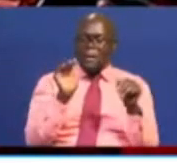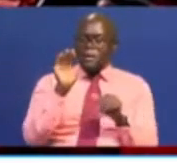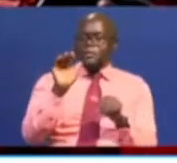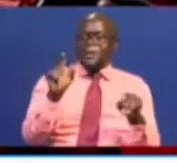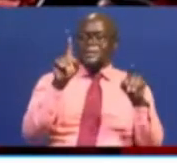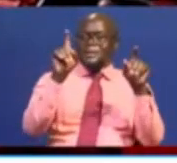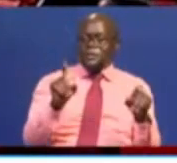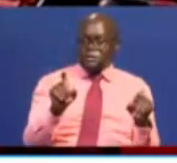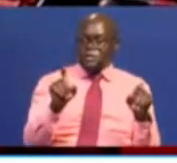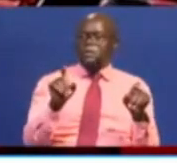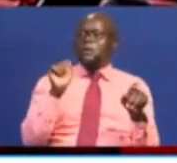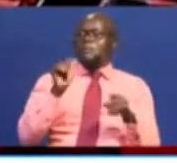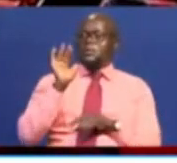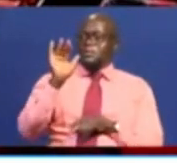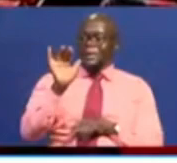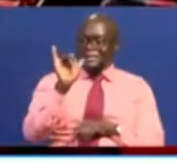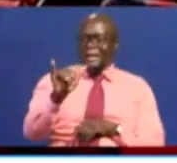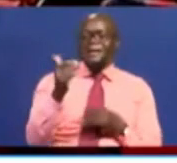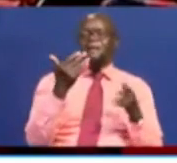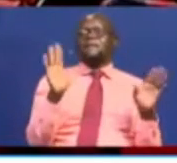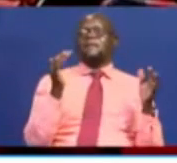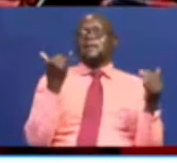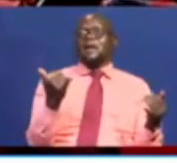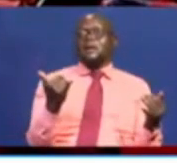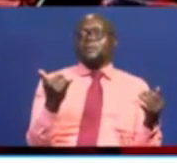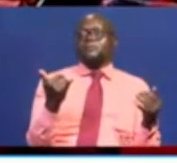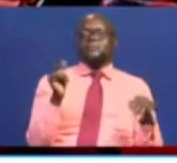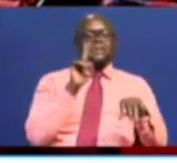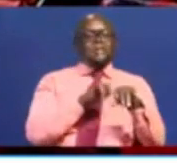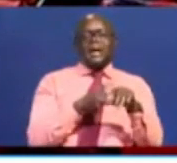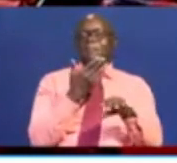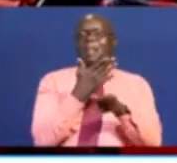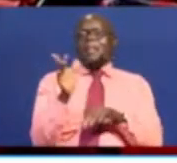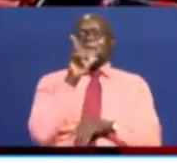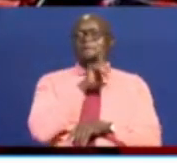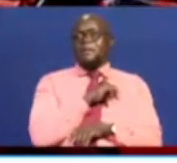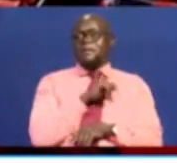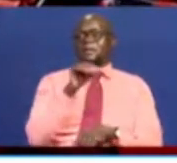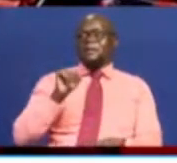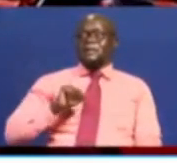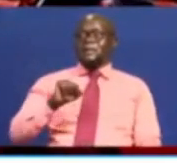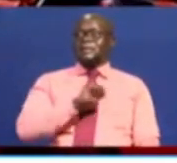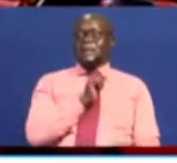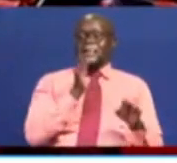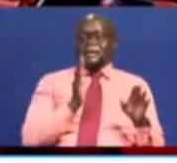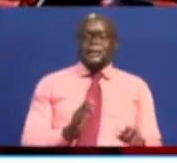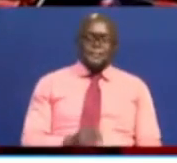the question, you would have asked by it. Now you've been overtaken. Senator...